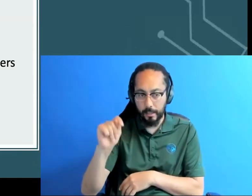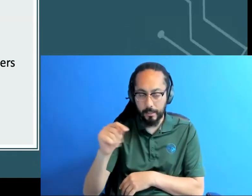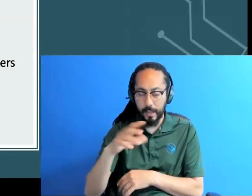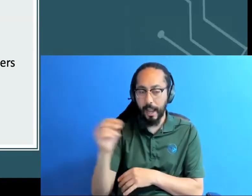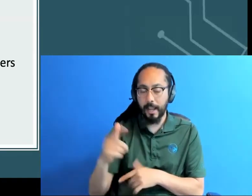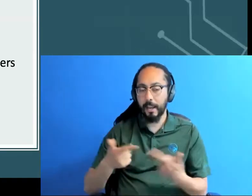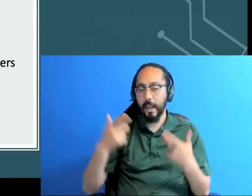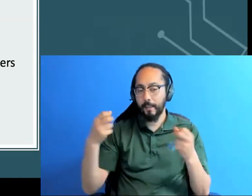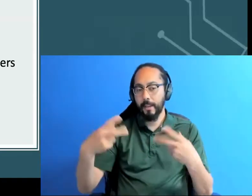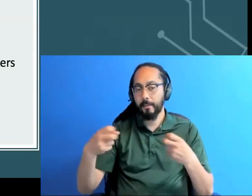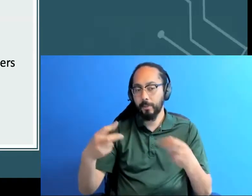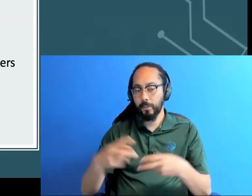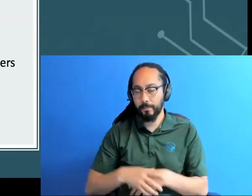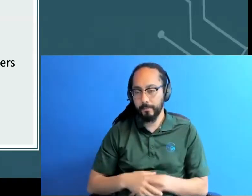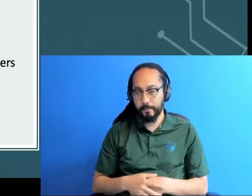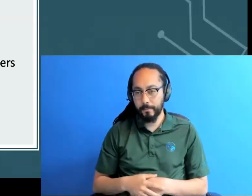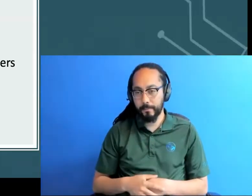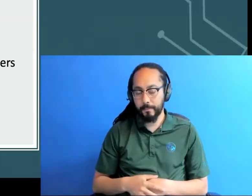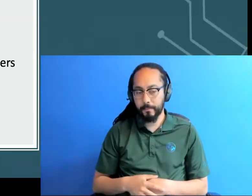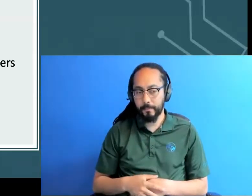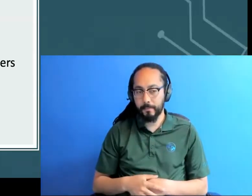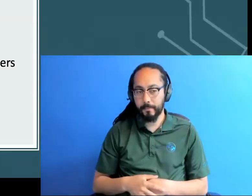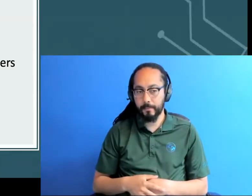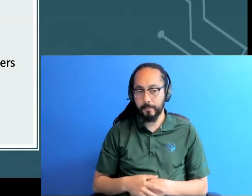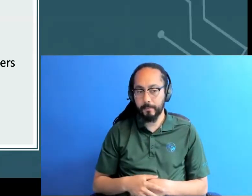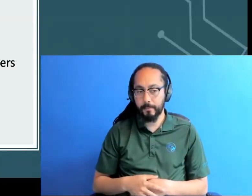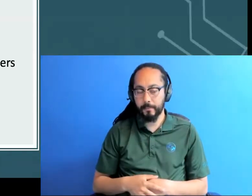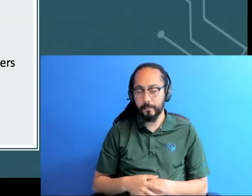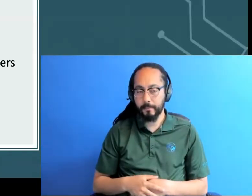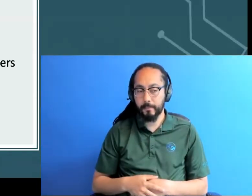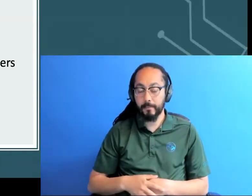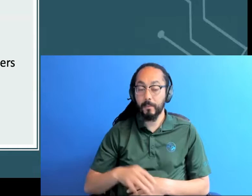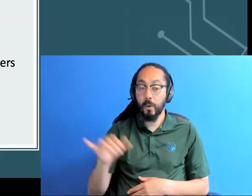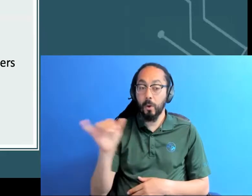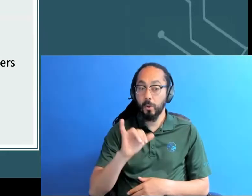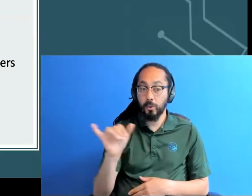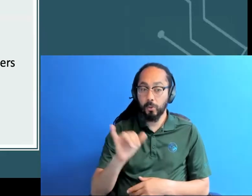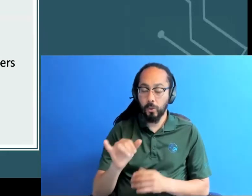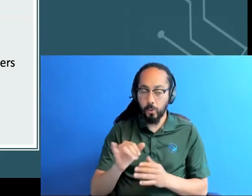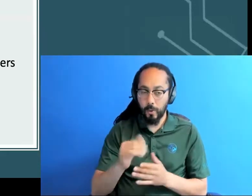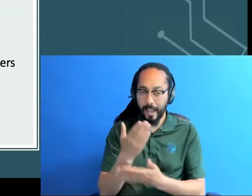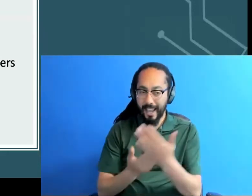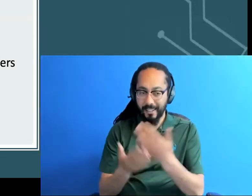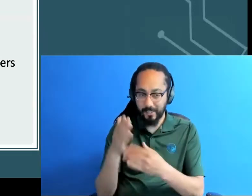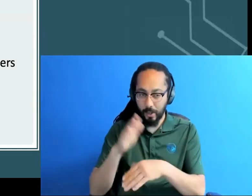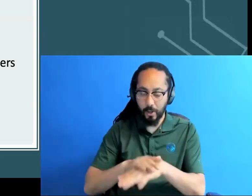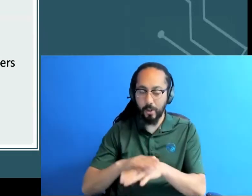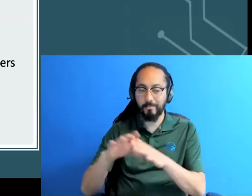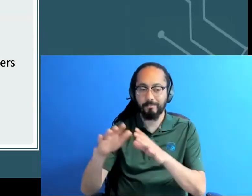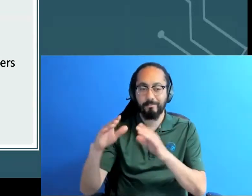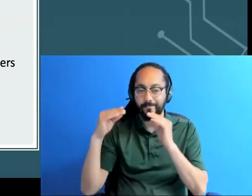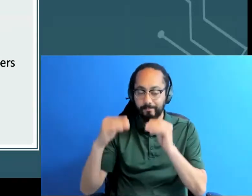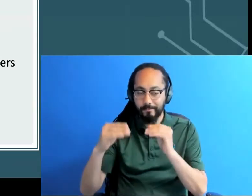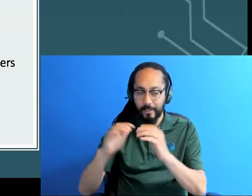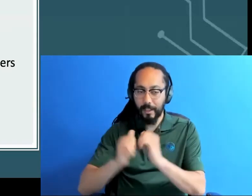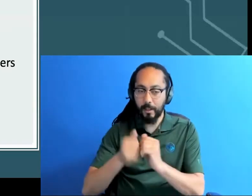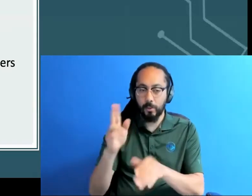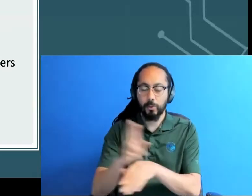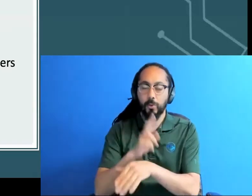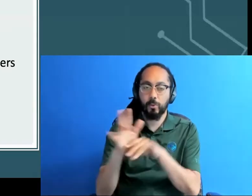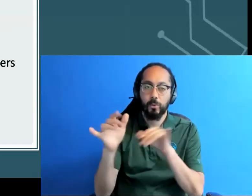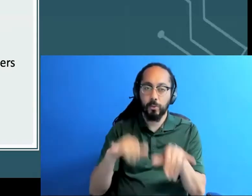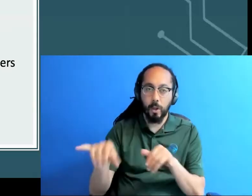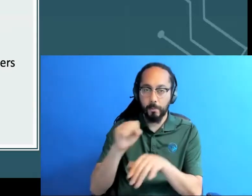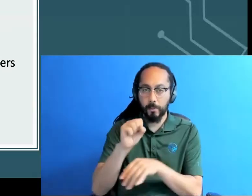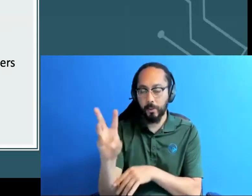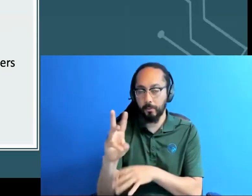And then there was a hands-on tutorial about how to use some of the common software programs